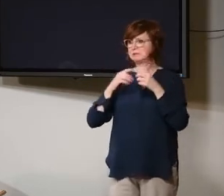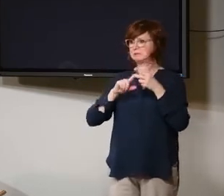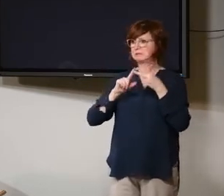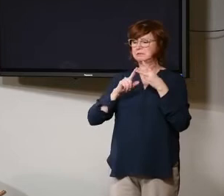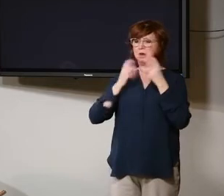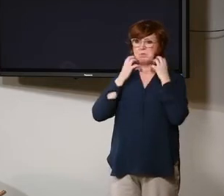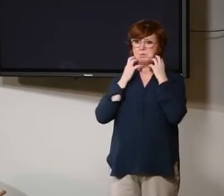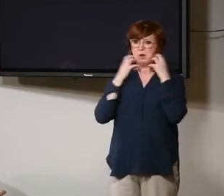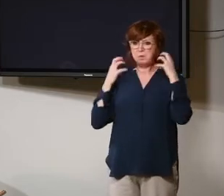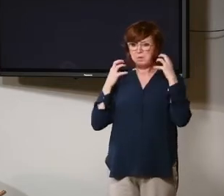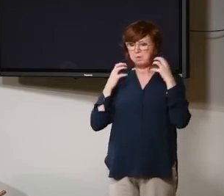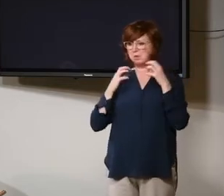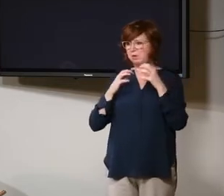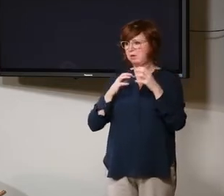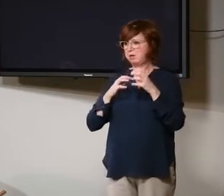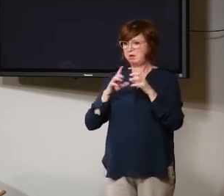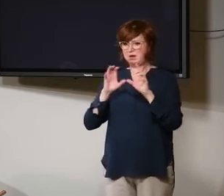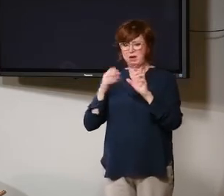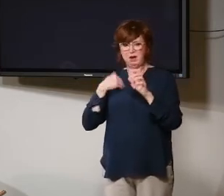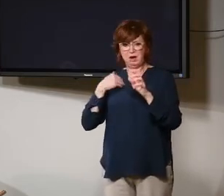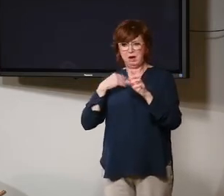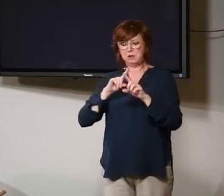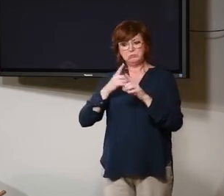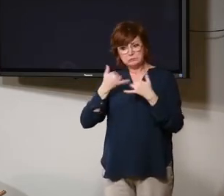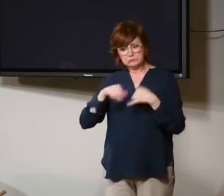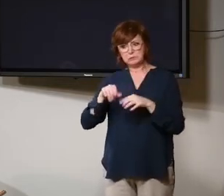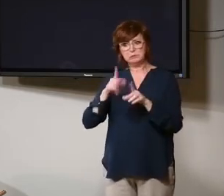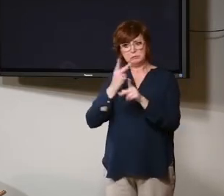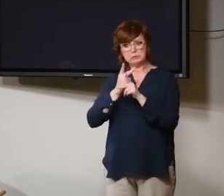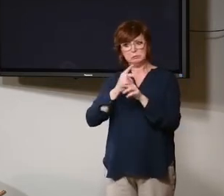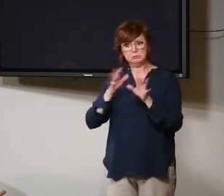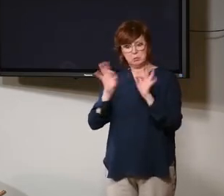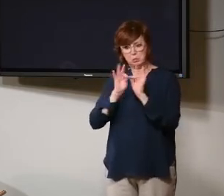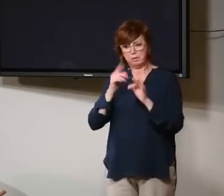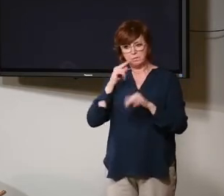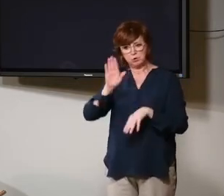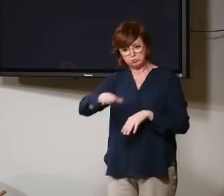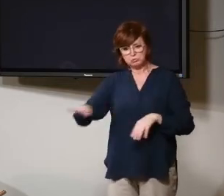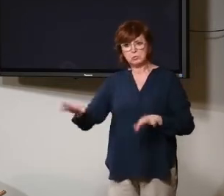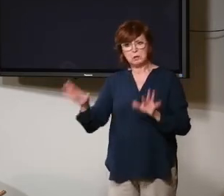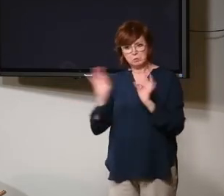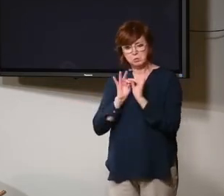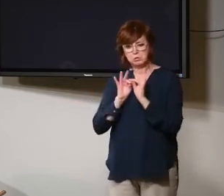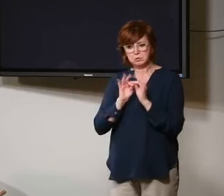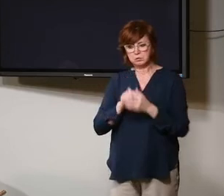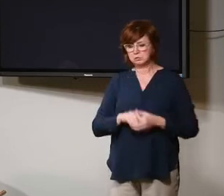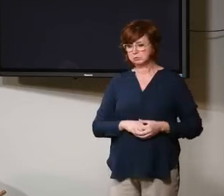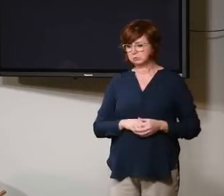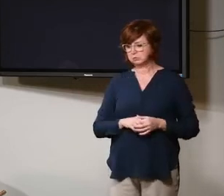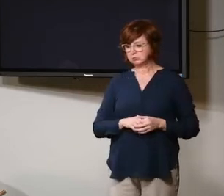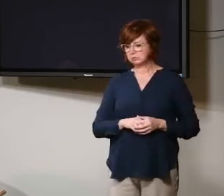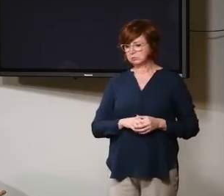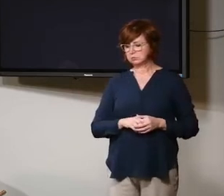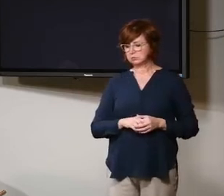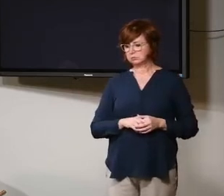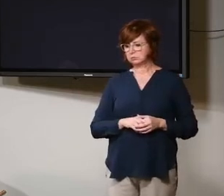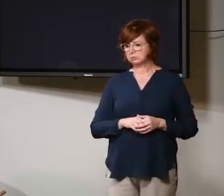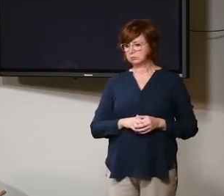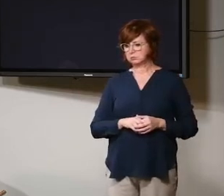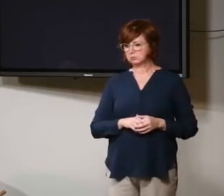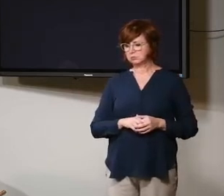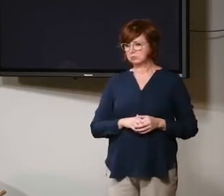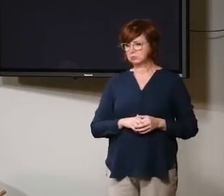are important, but when you go for your appointment, again, the principles are which apply any time you go for a healthcare